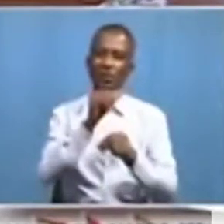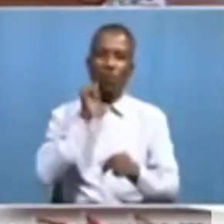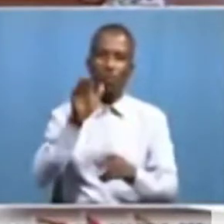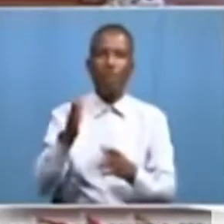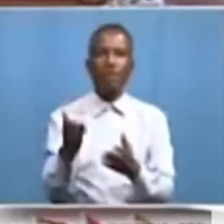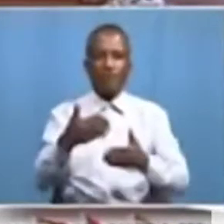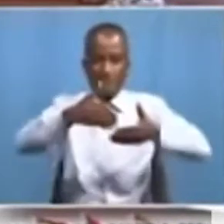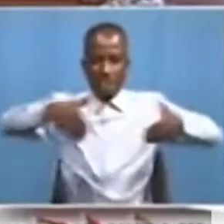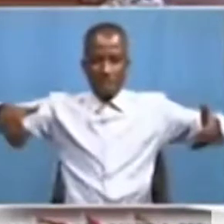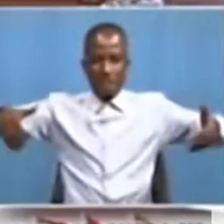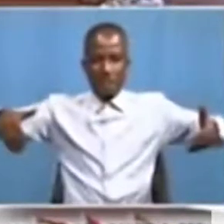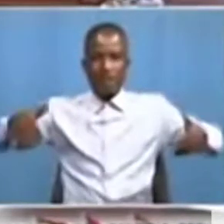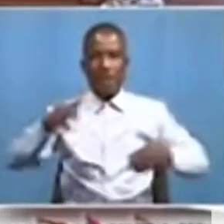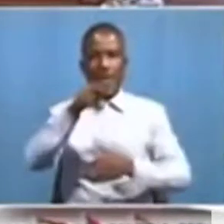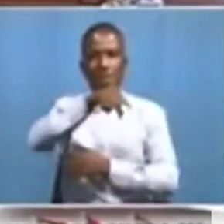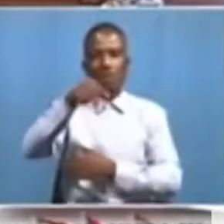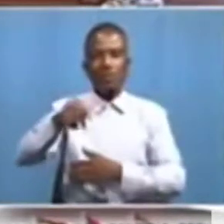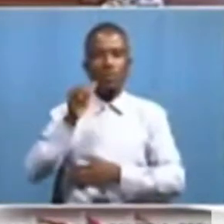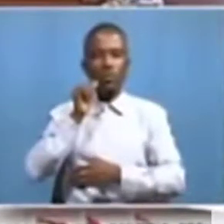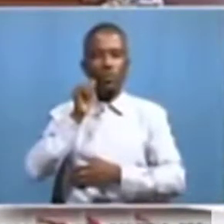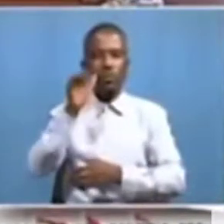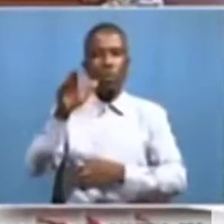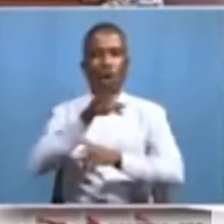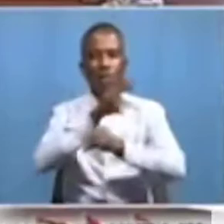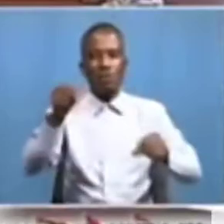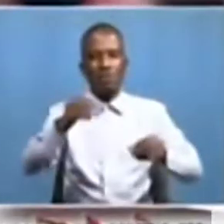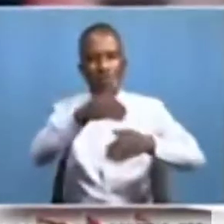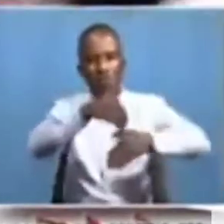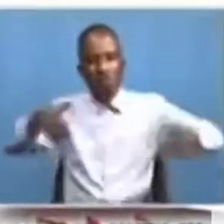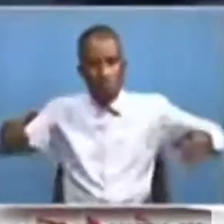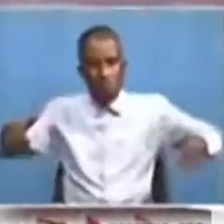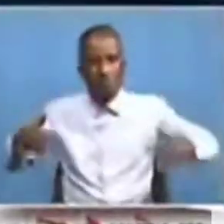this thing should be encouraged in this day and age?